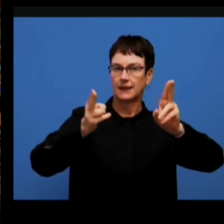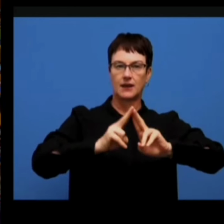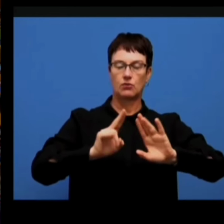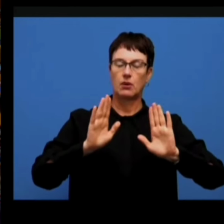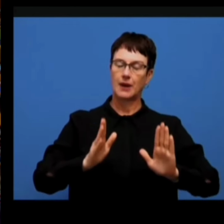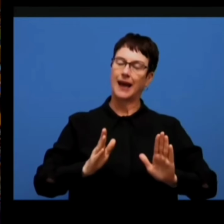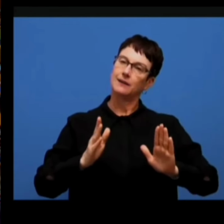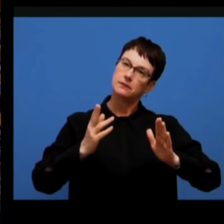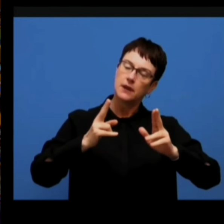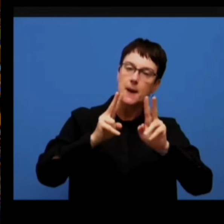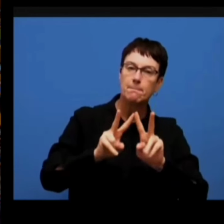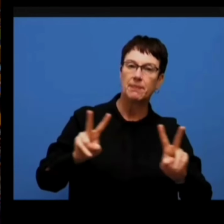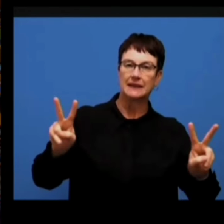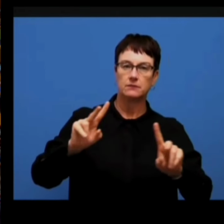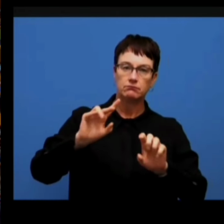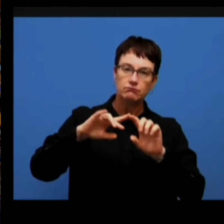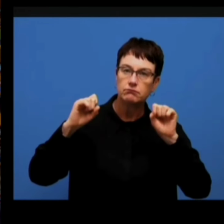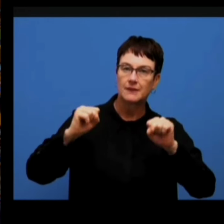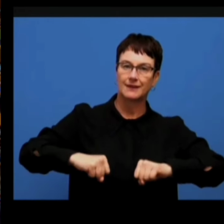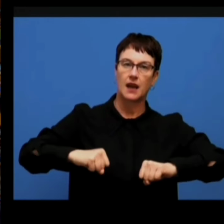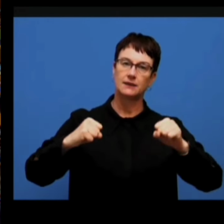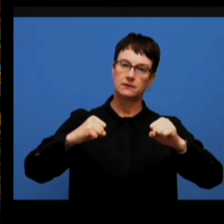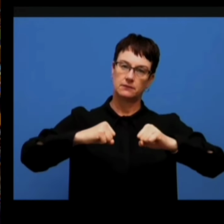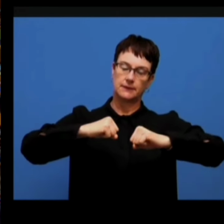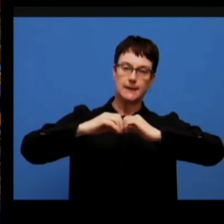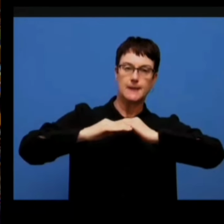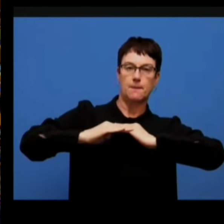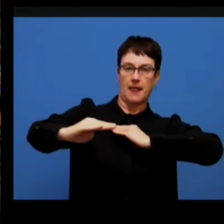I thank the former president of Colombia.